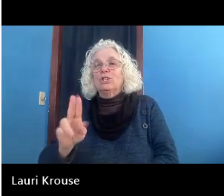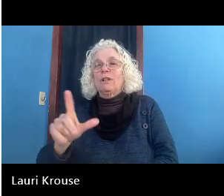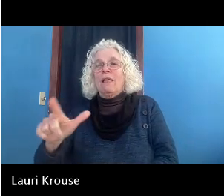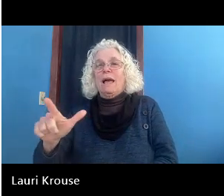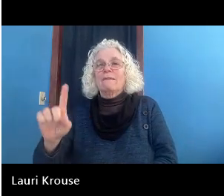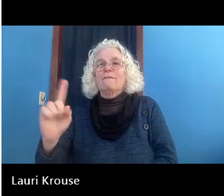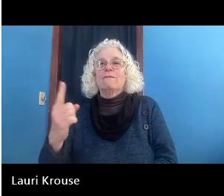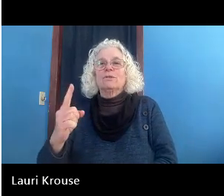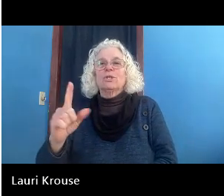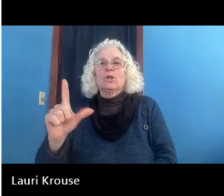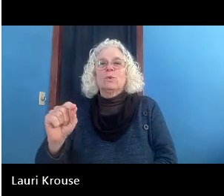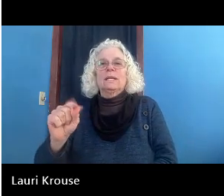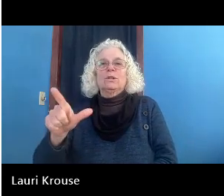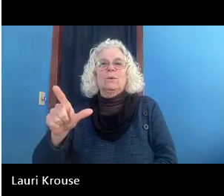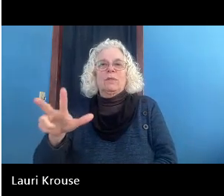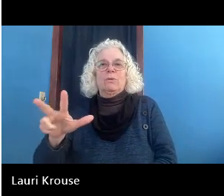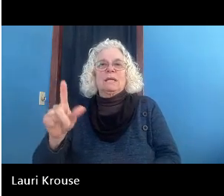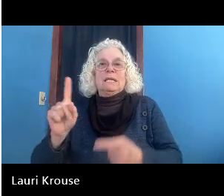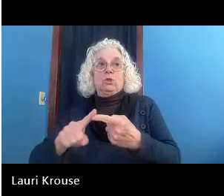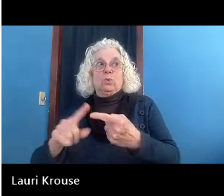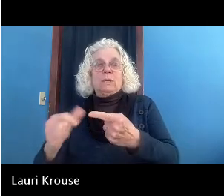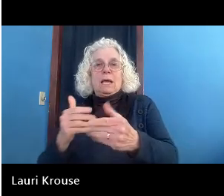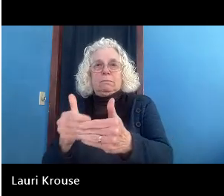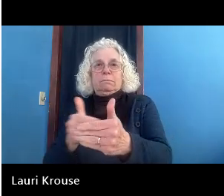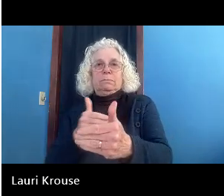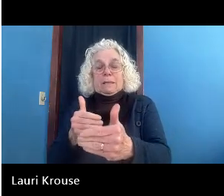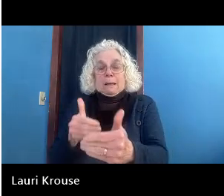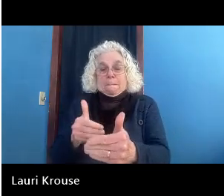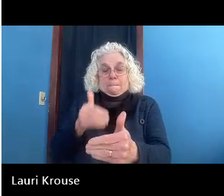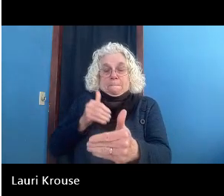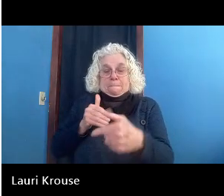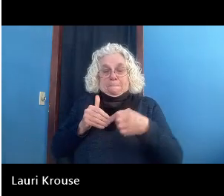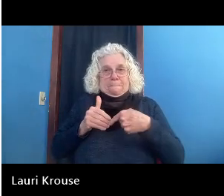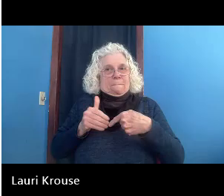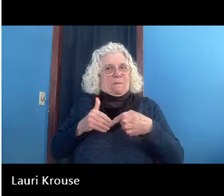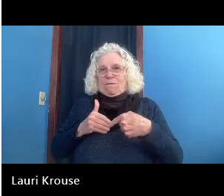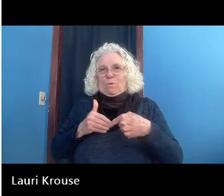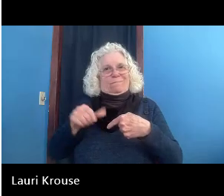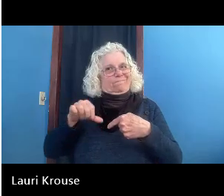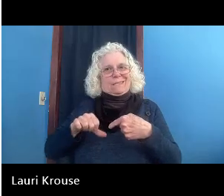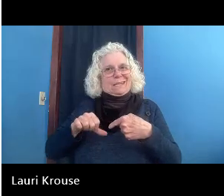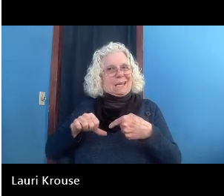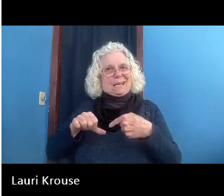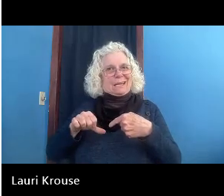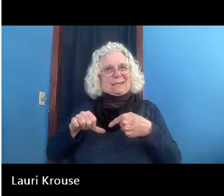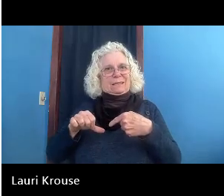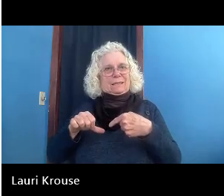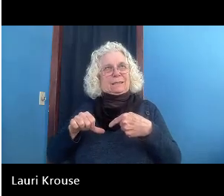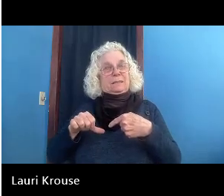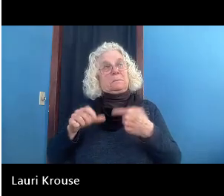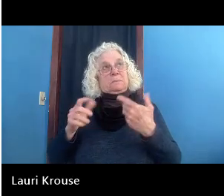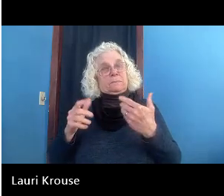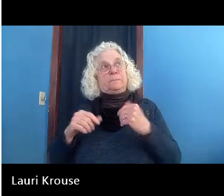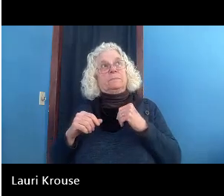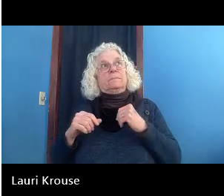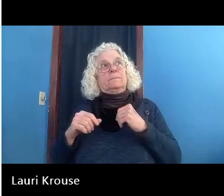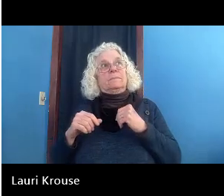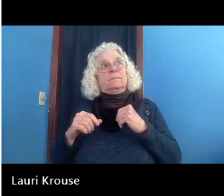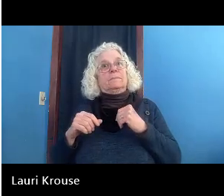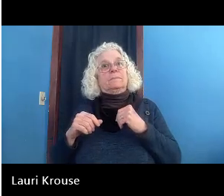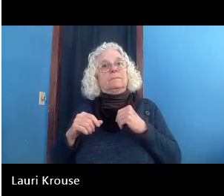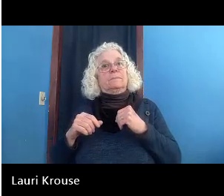2023 up till now. Anything before that, unfortunately, we'd have to deny. But let's say that, as